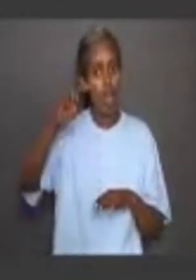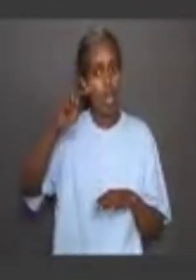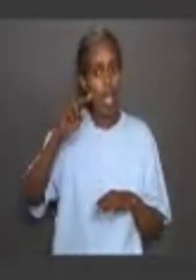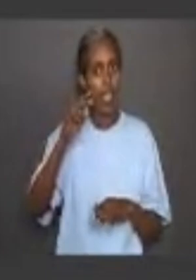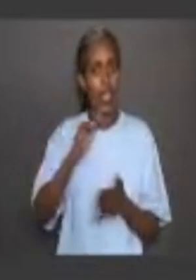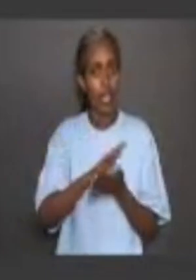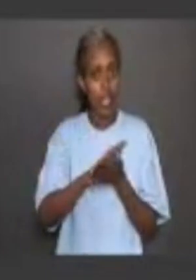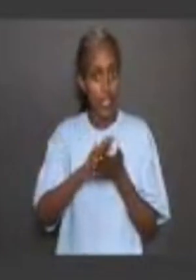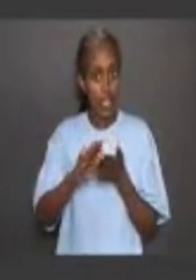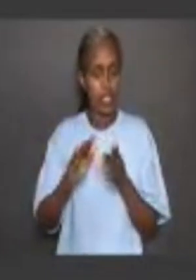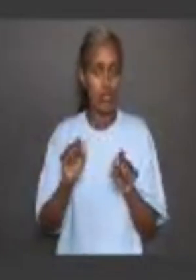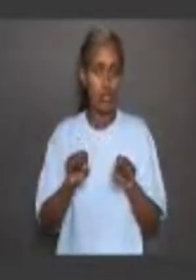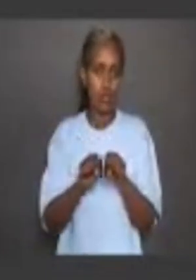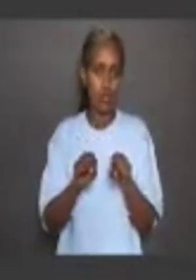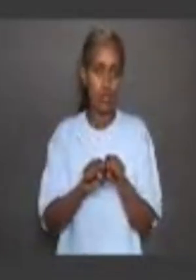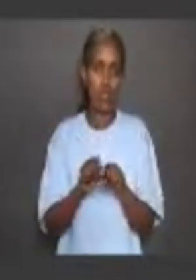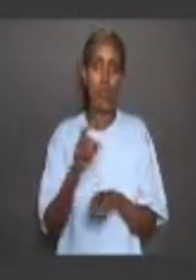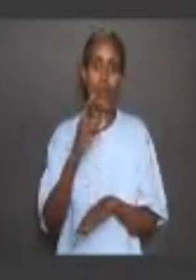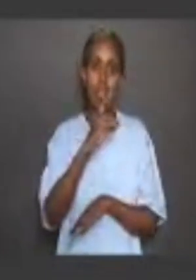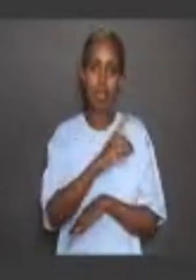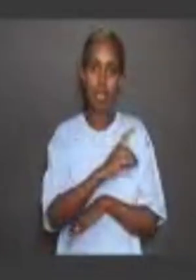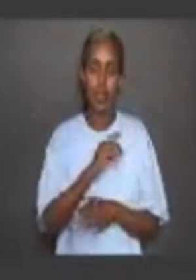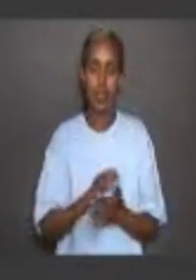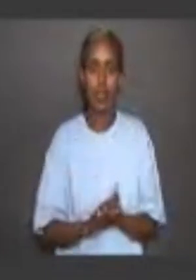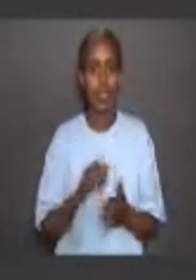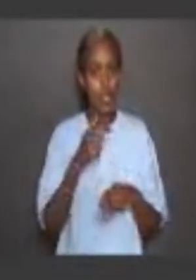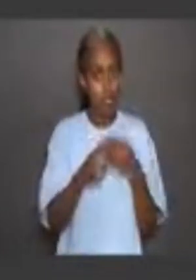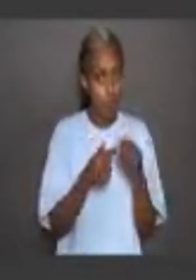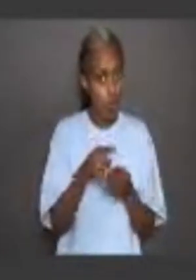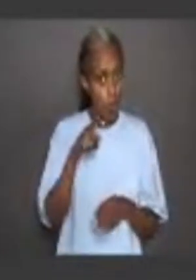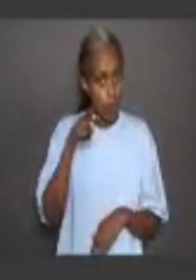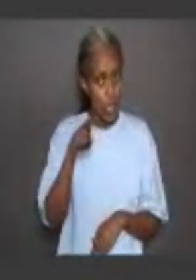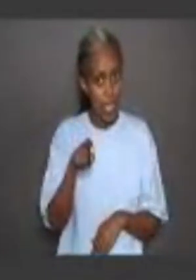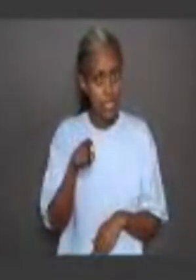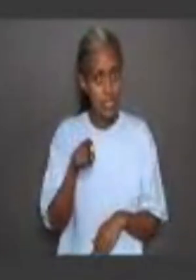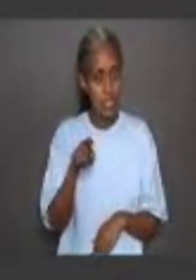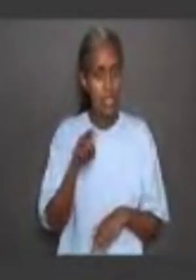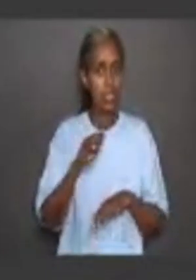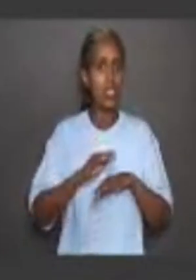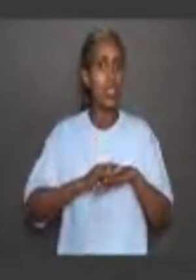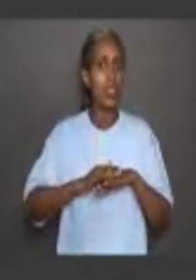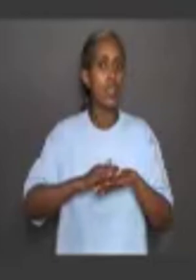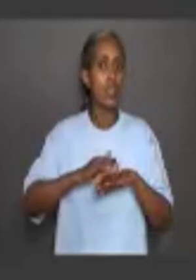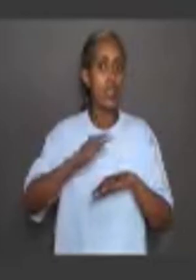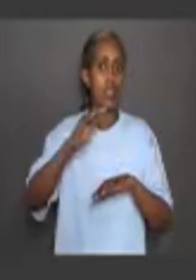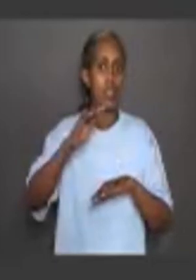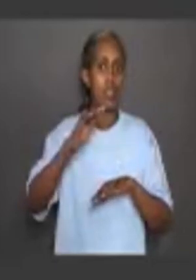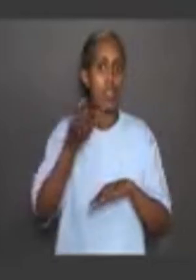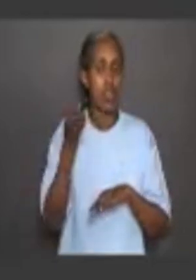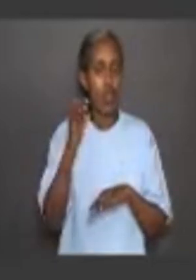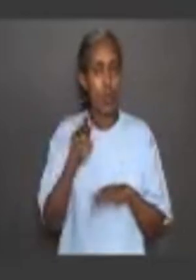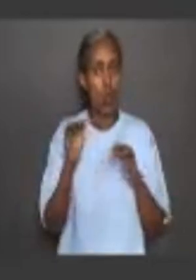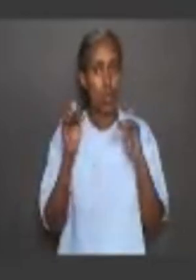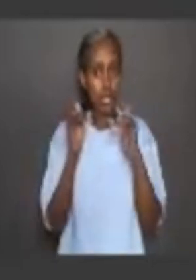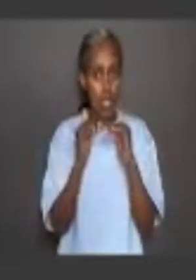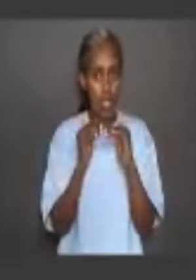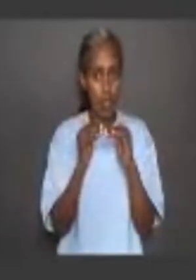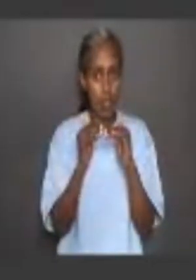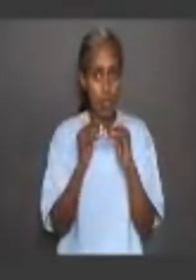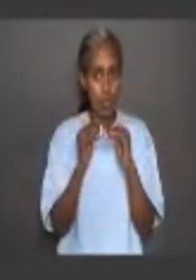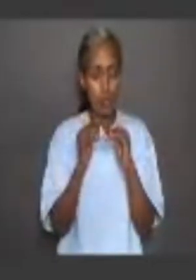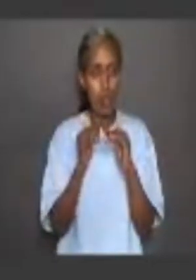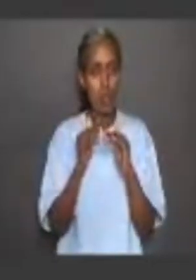of high-grade shoes per day. So X is greater than